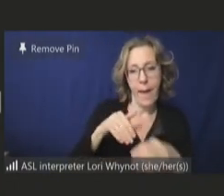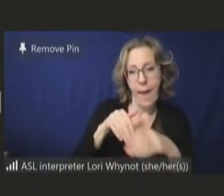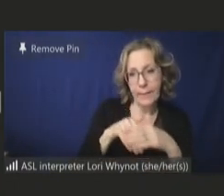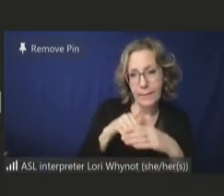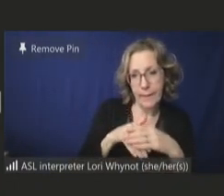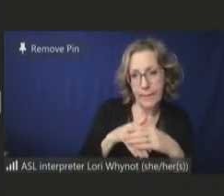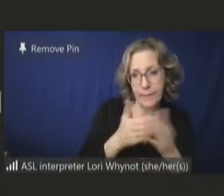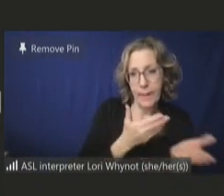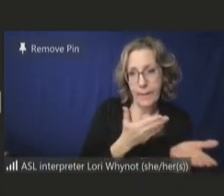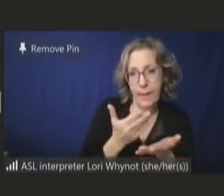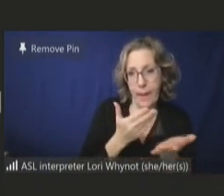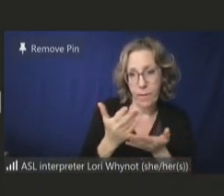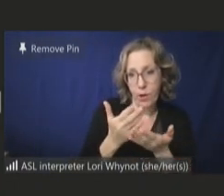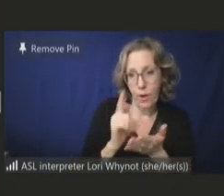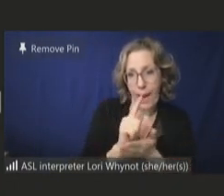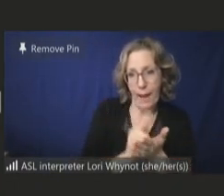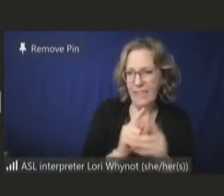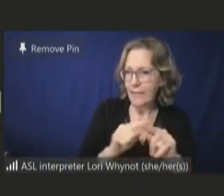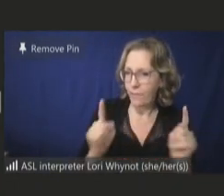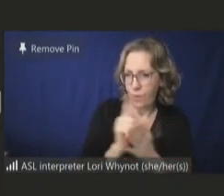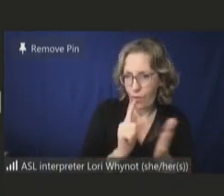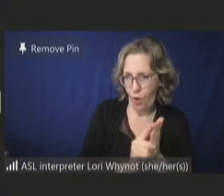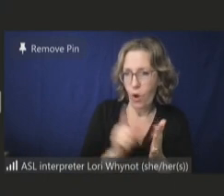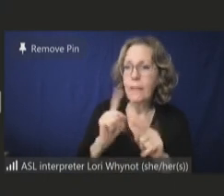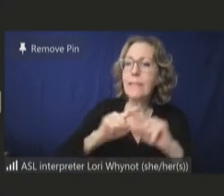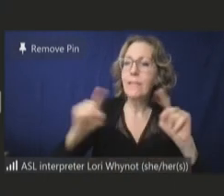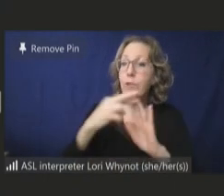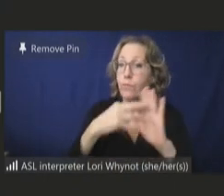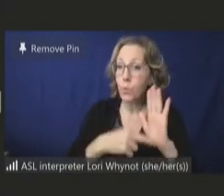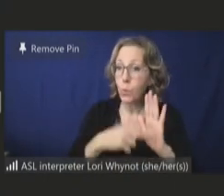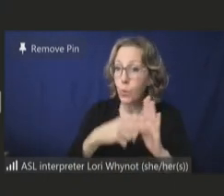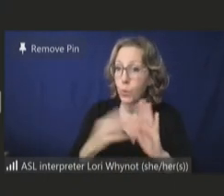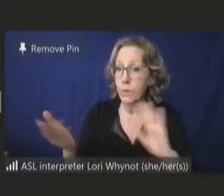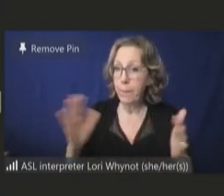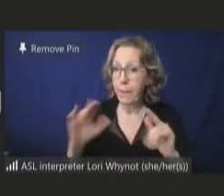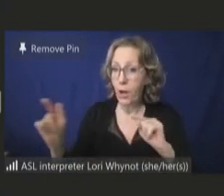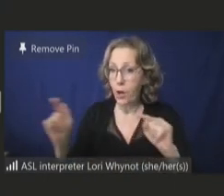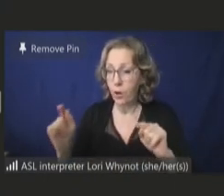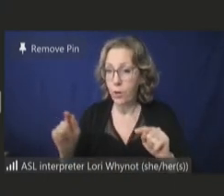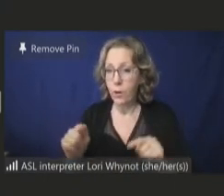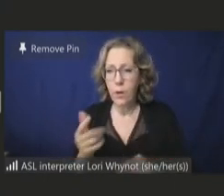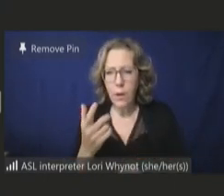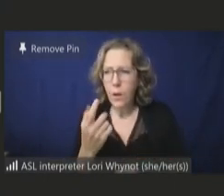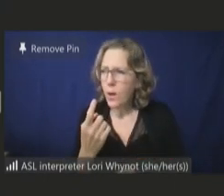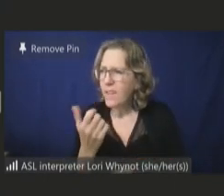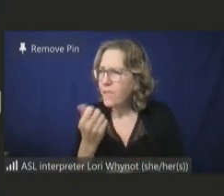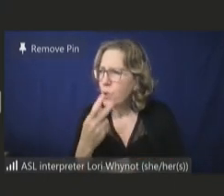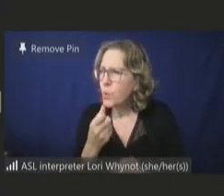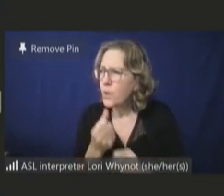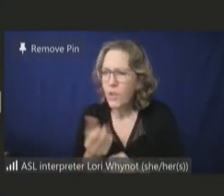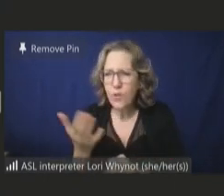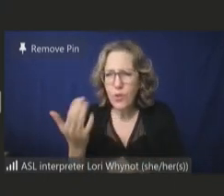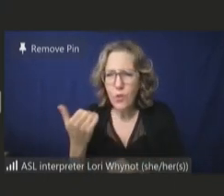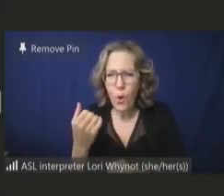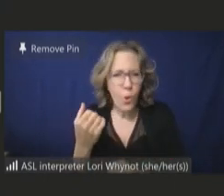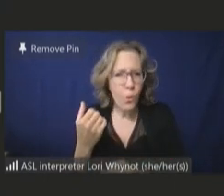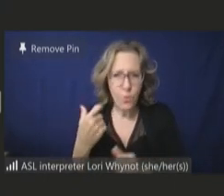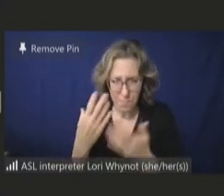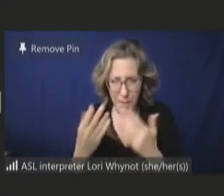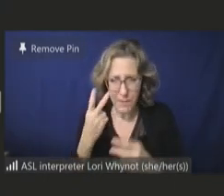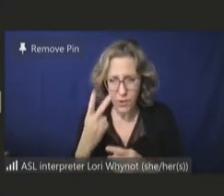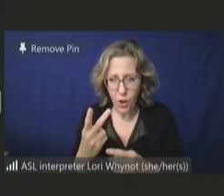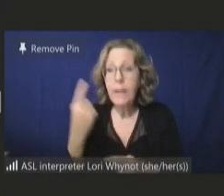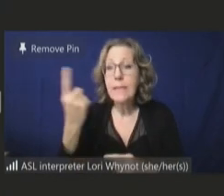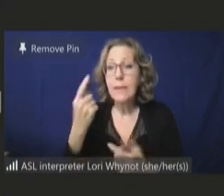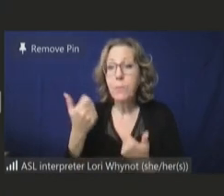rules about service animals. And you may have seen in the news a few years ago, somebody tried to bring on like a service duck or a